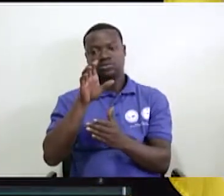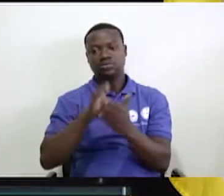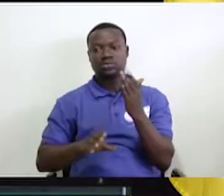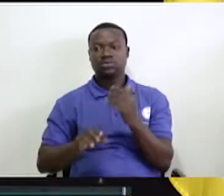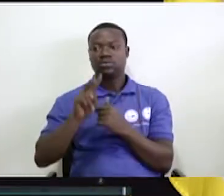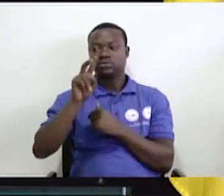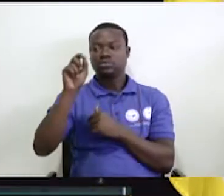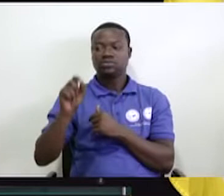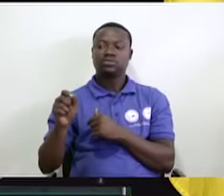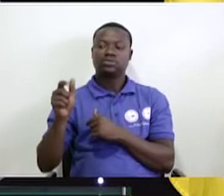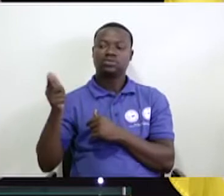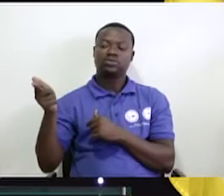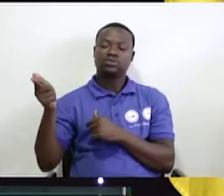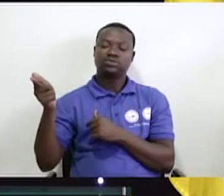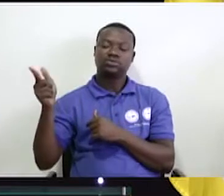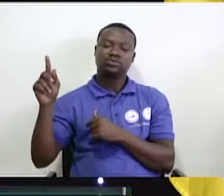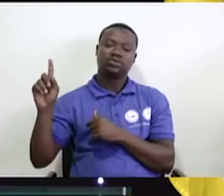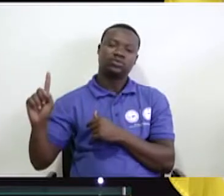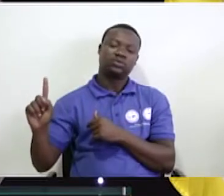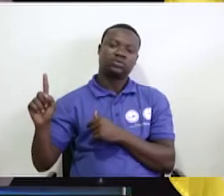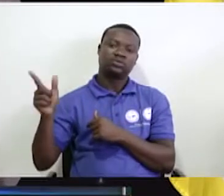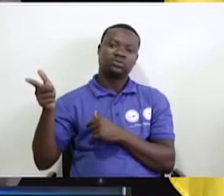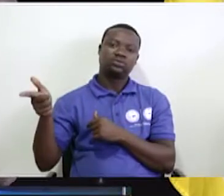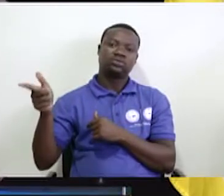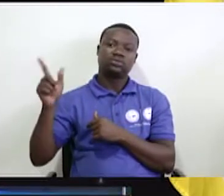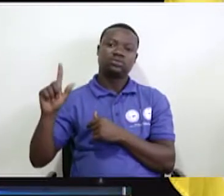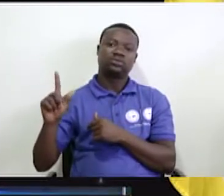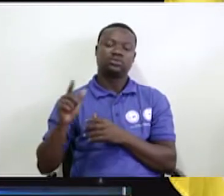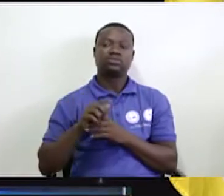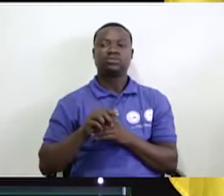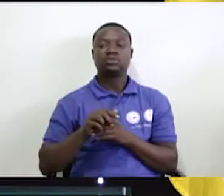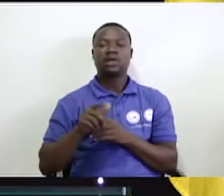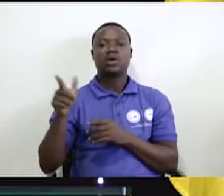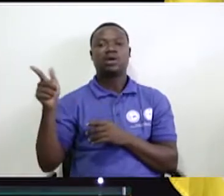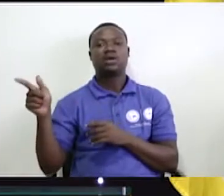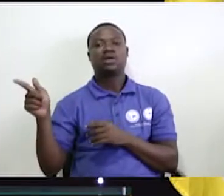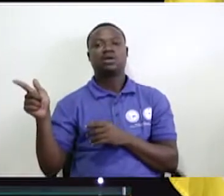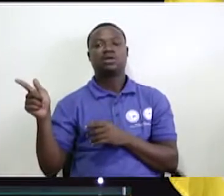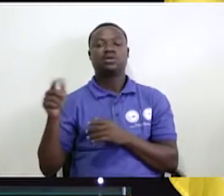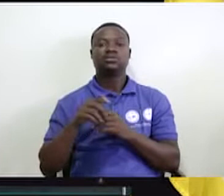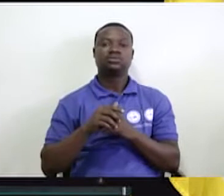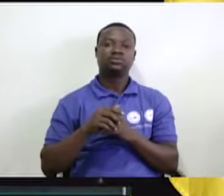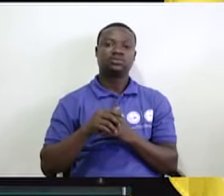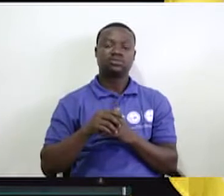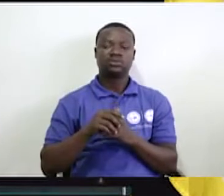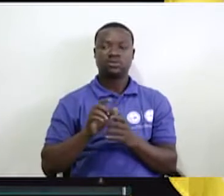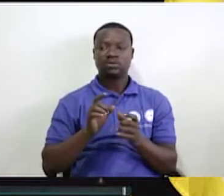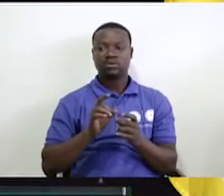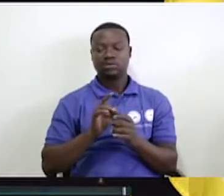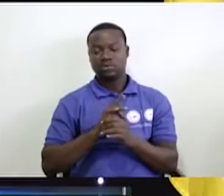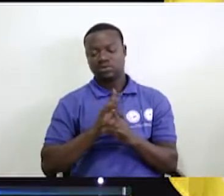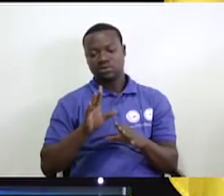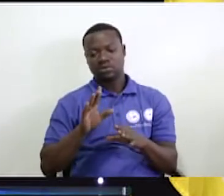Corinthians 1:21. Now it, you see, nothing is established according to